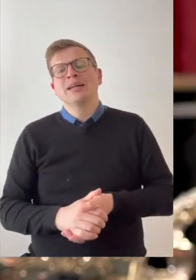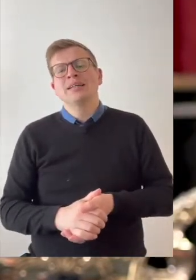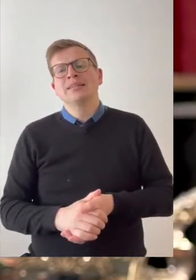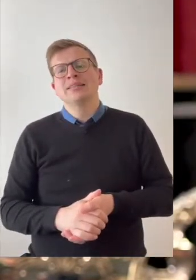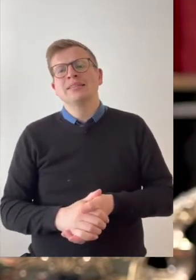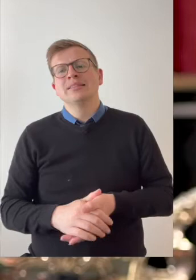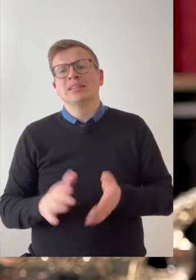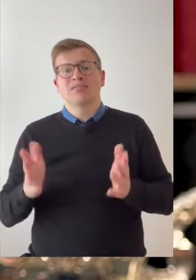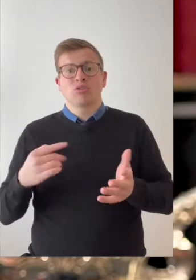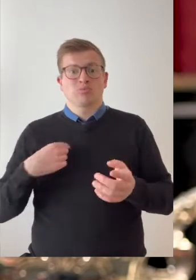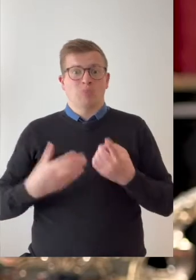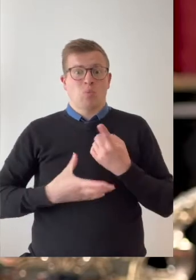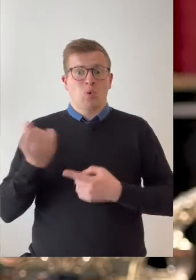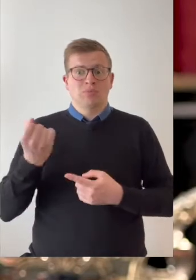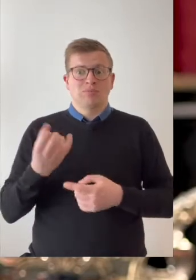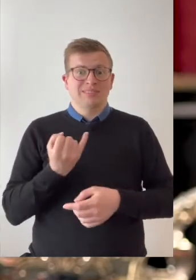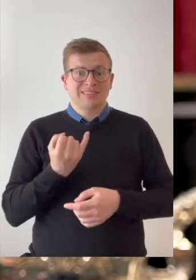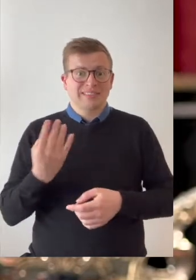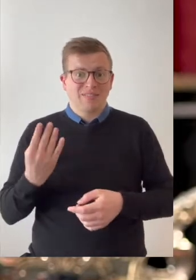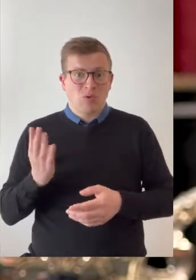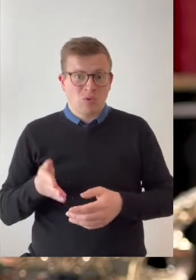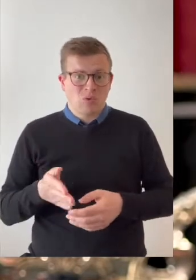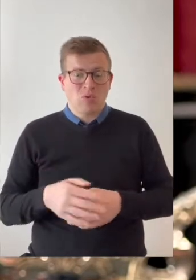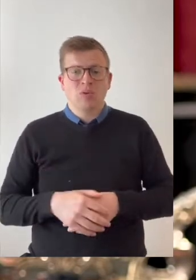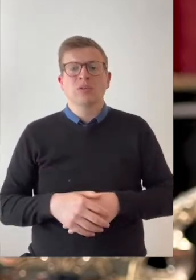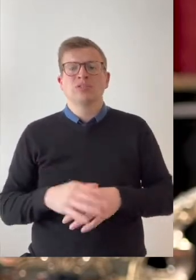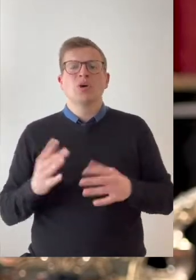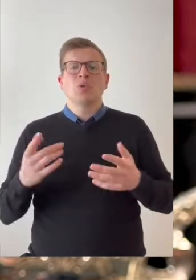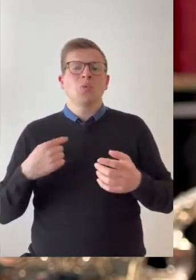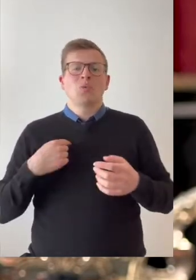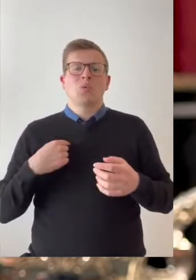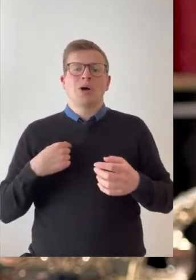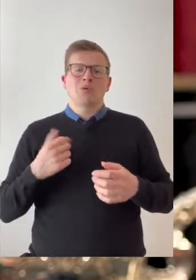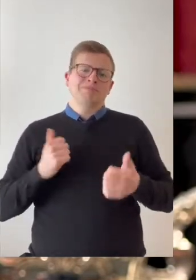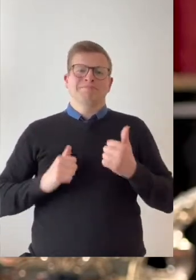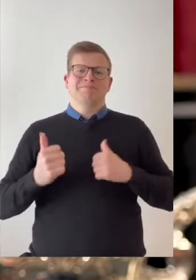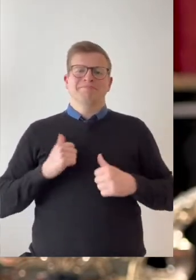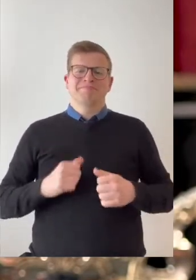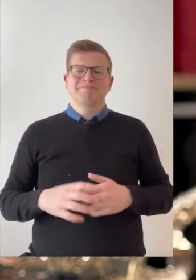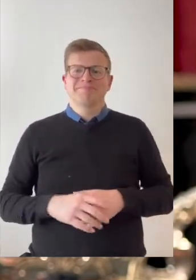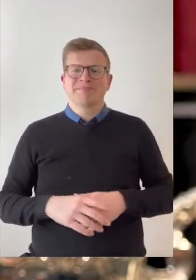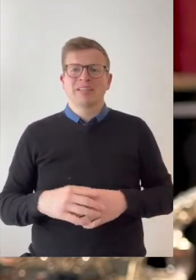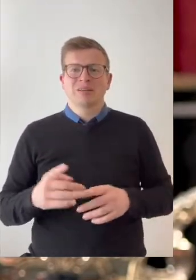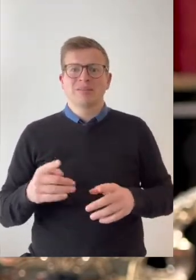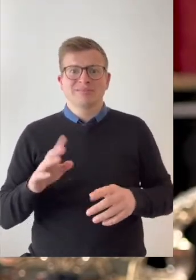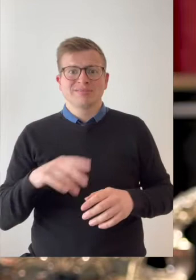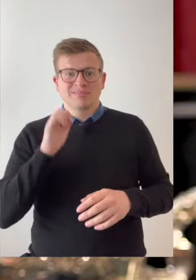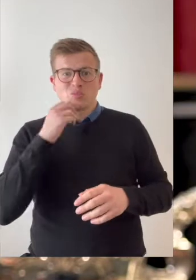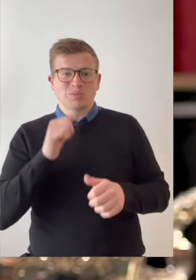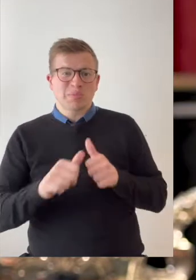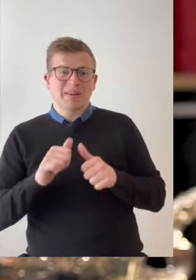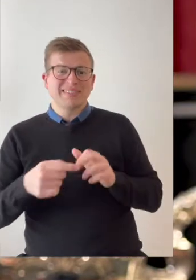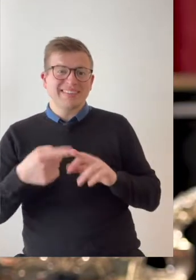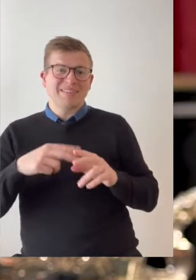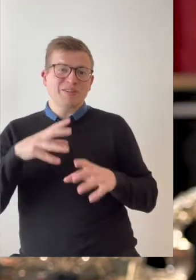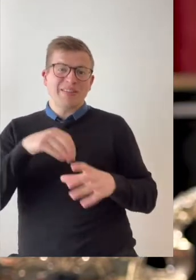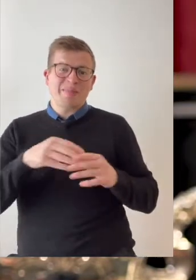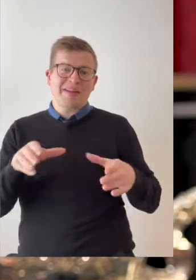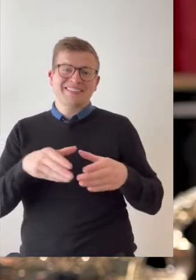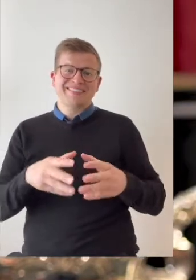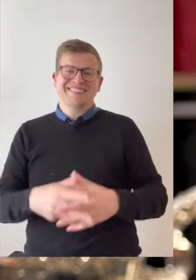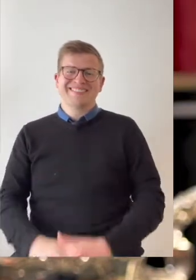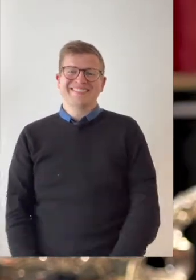And, of course, they won it, 64, yeah. So I was chuffed to death. Mind you, I'd have been better if I'd have been in the